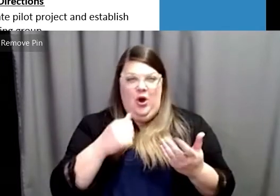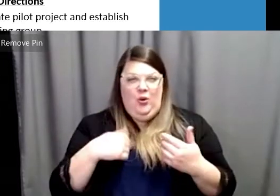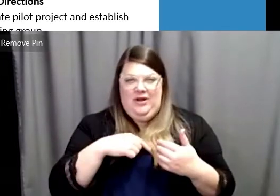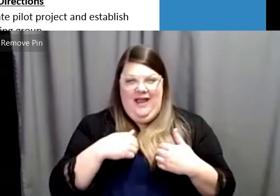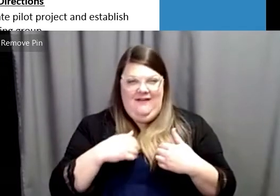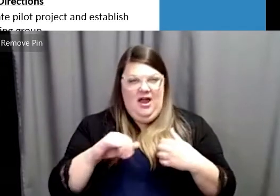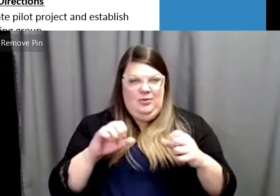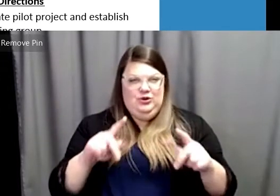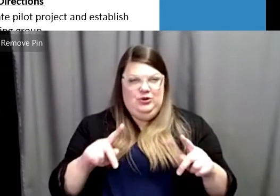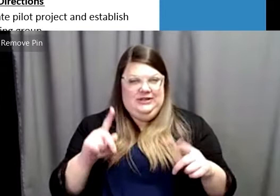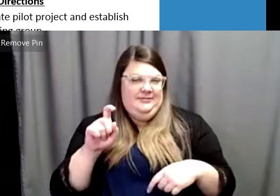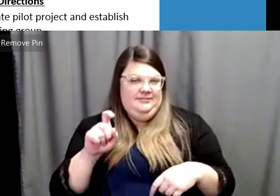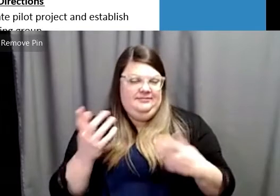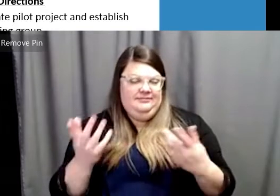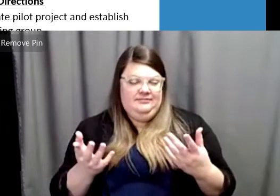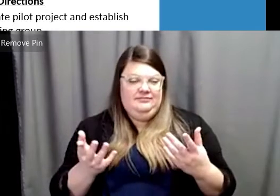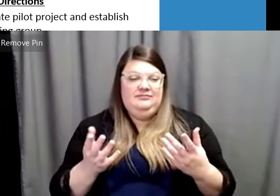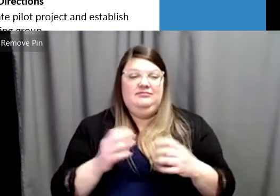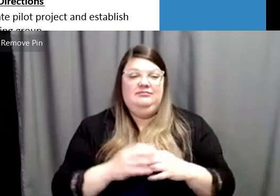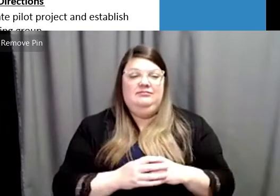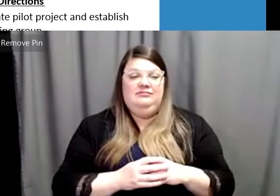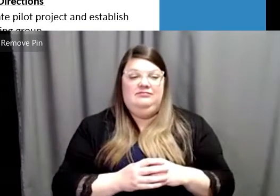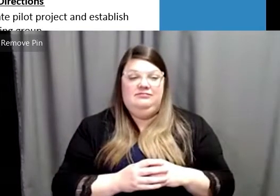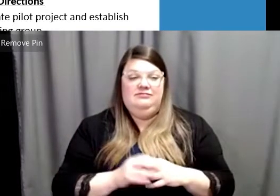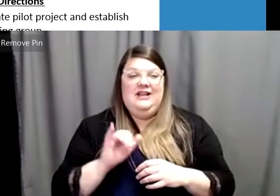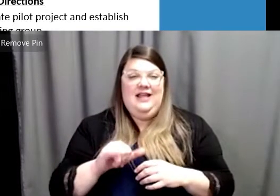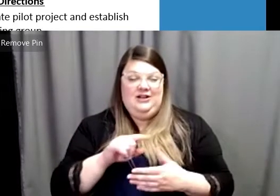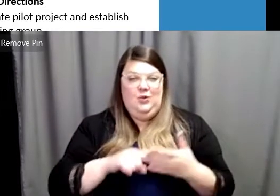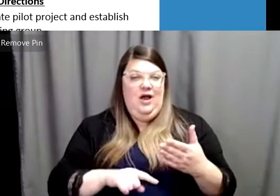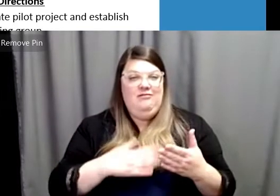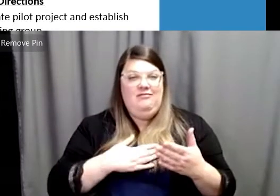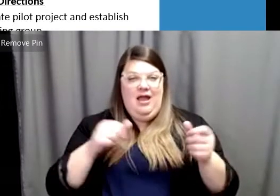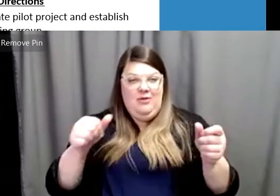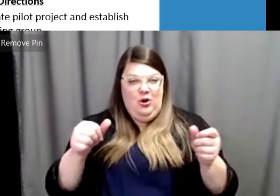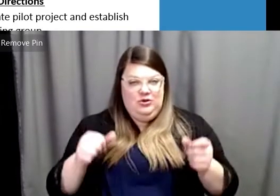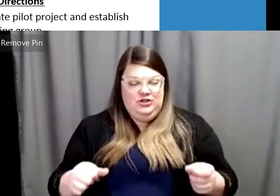opportunity? This is what my poster also